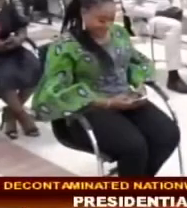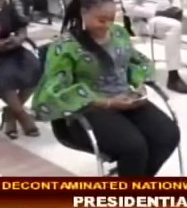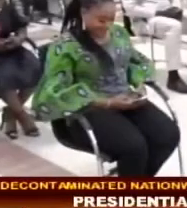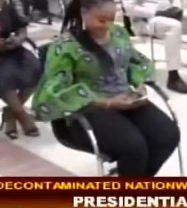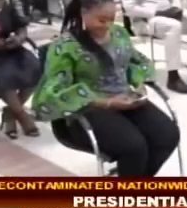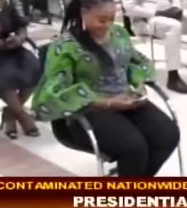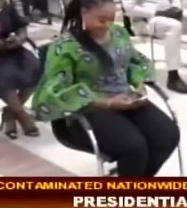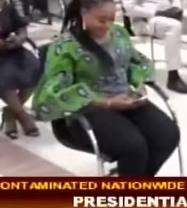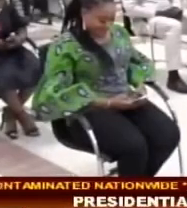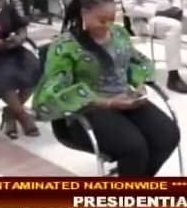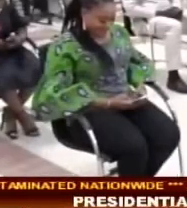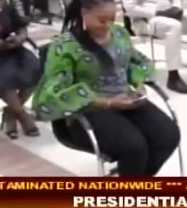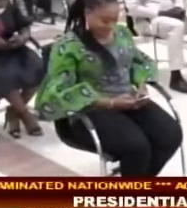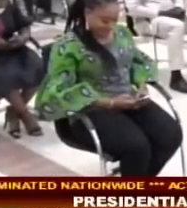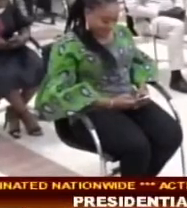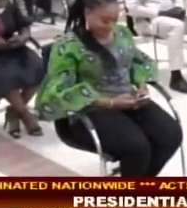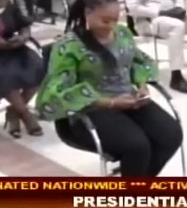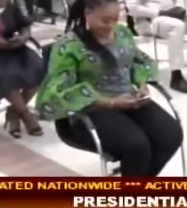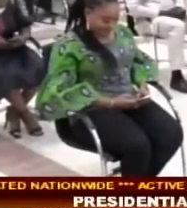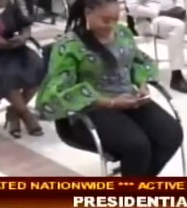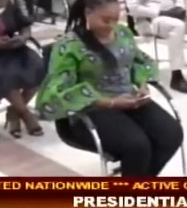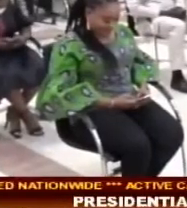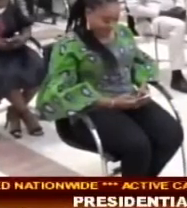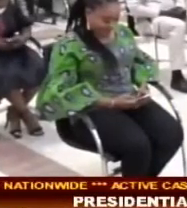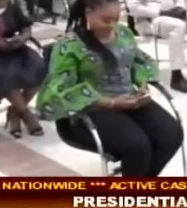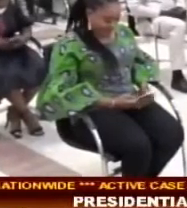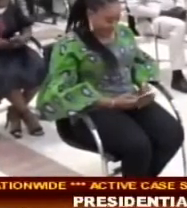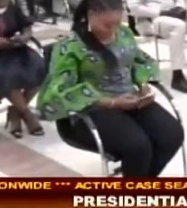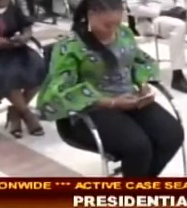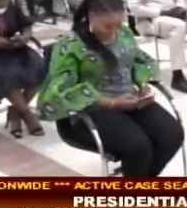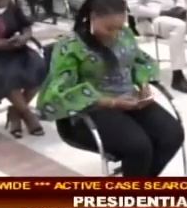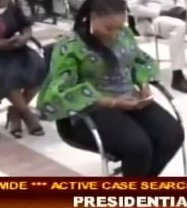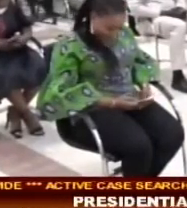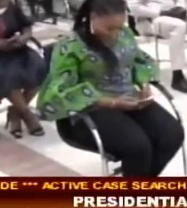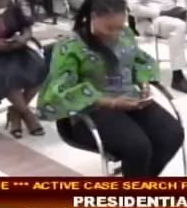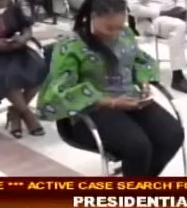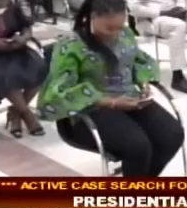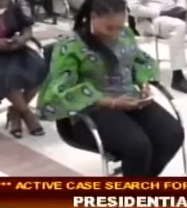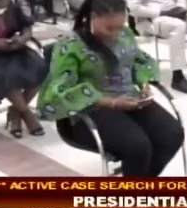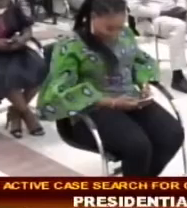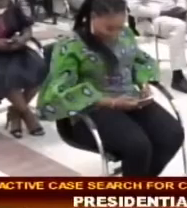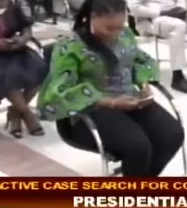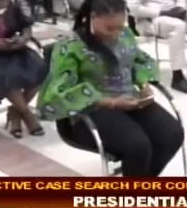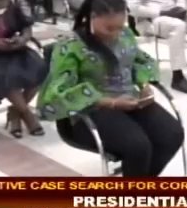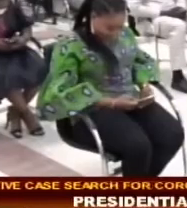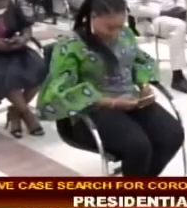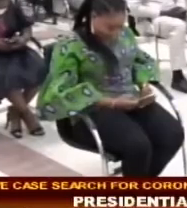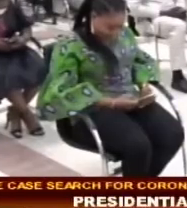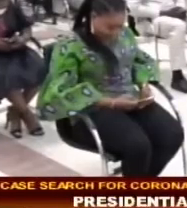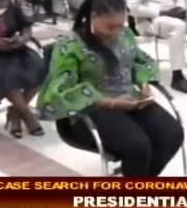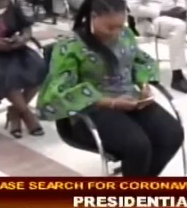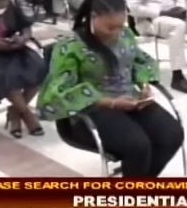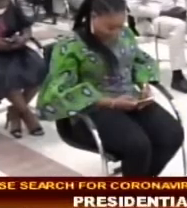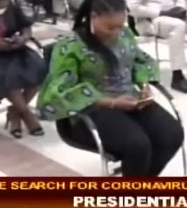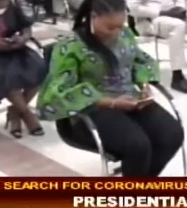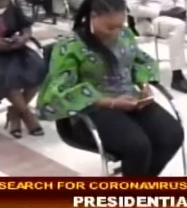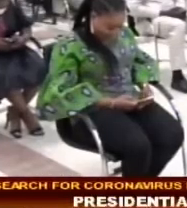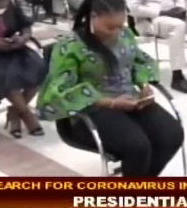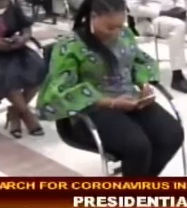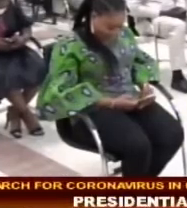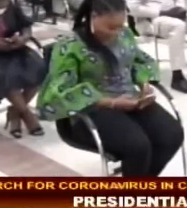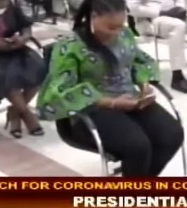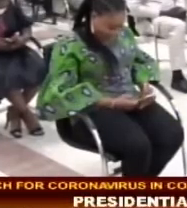Honorable Minister of State education.